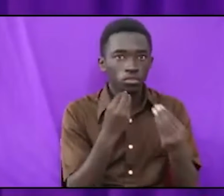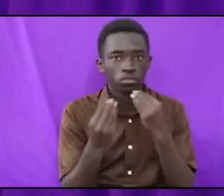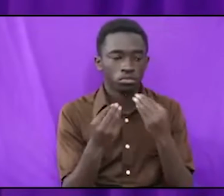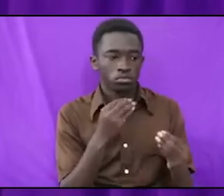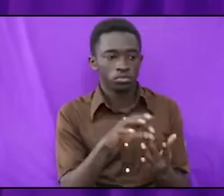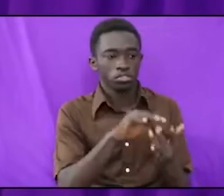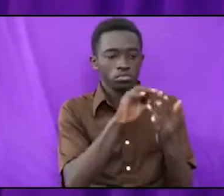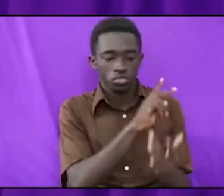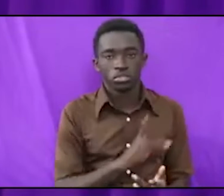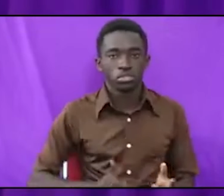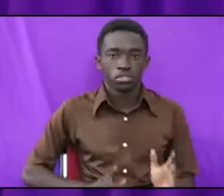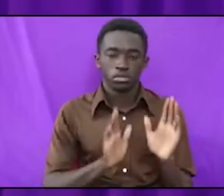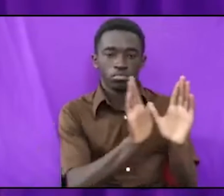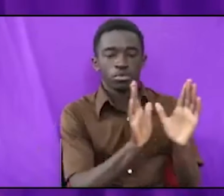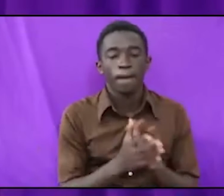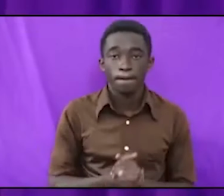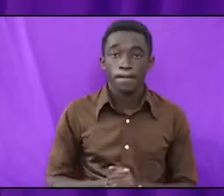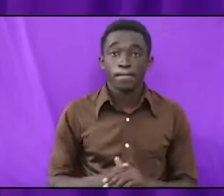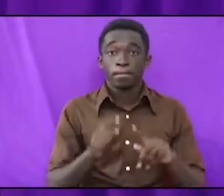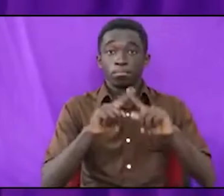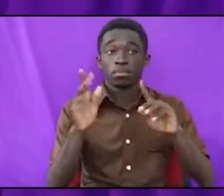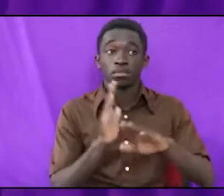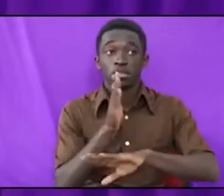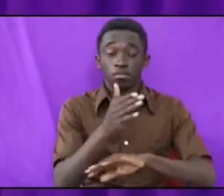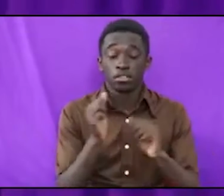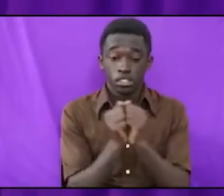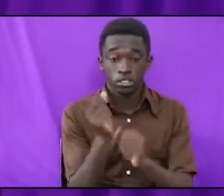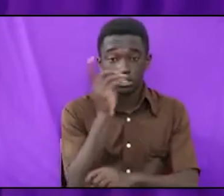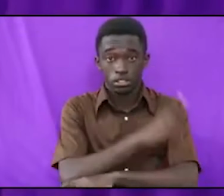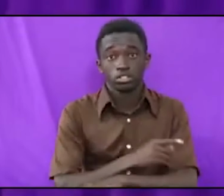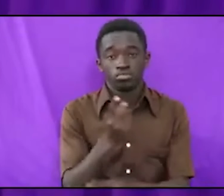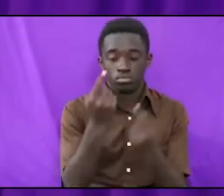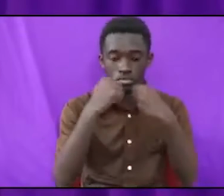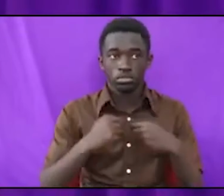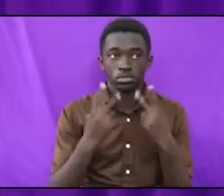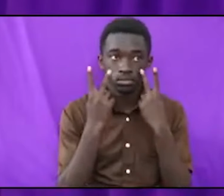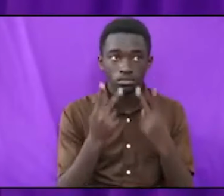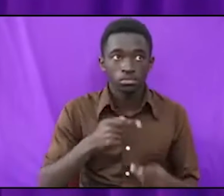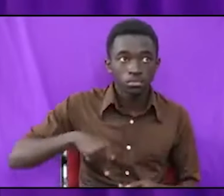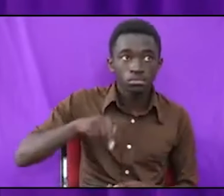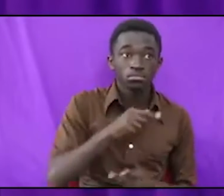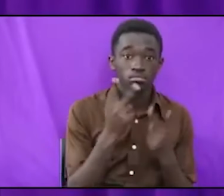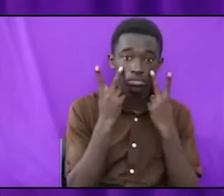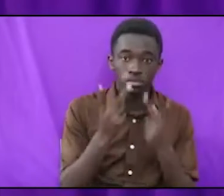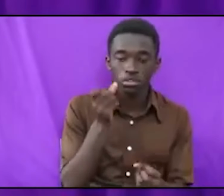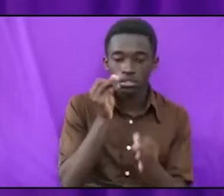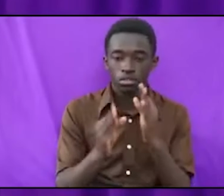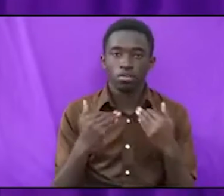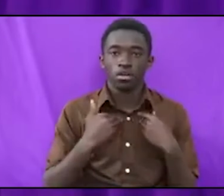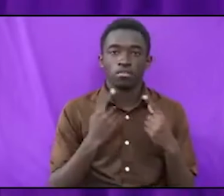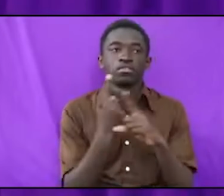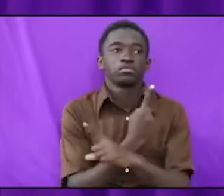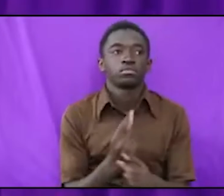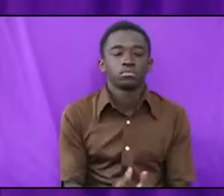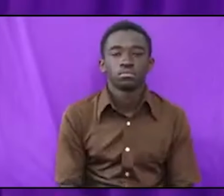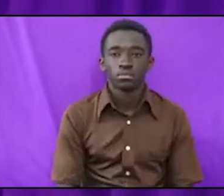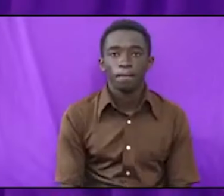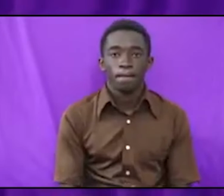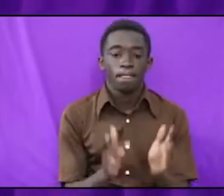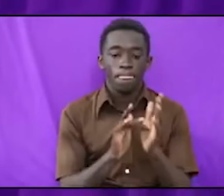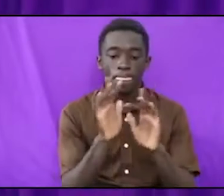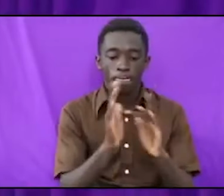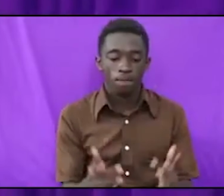give. But after 10 days, come and look at us and see if there will be a difference. The Bible